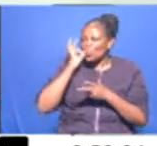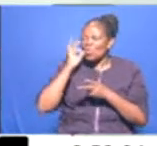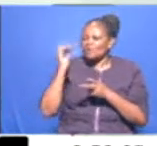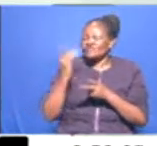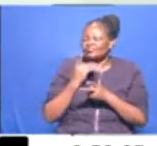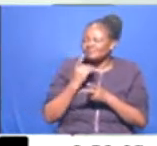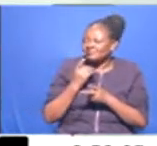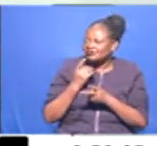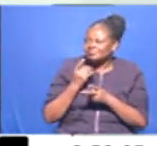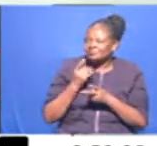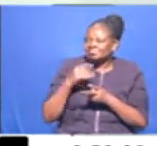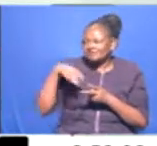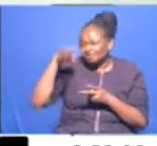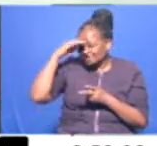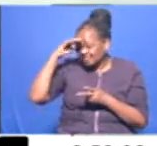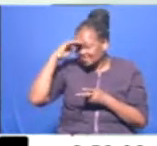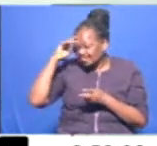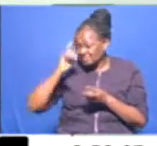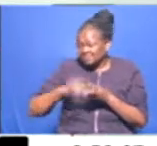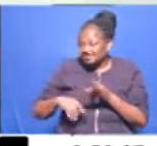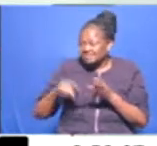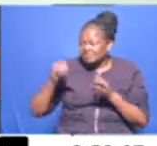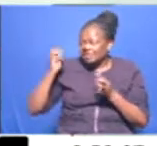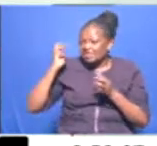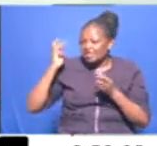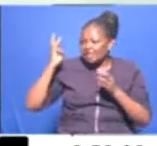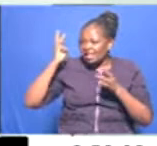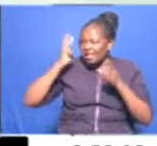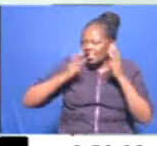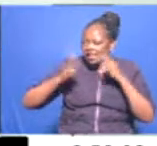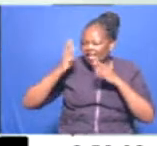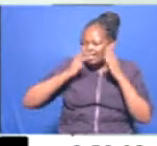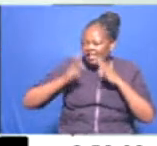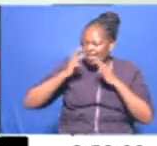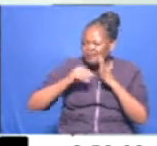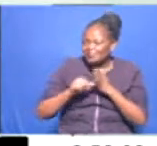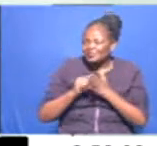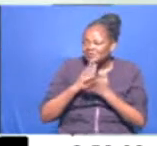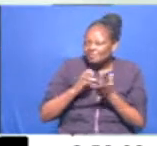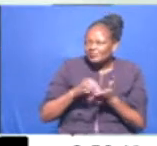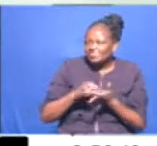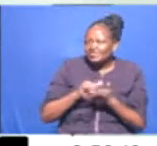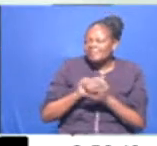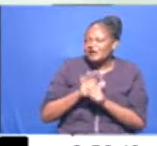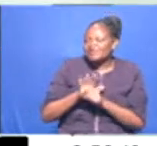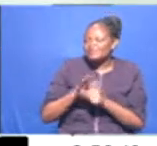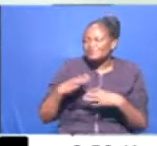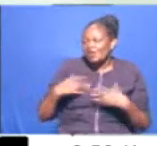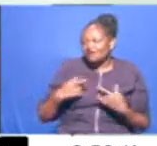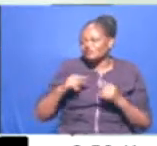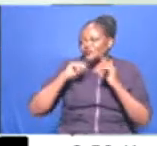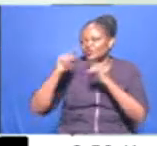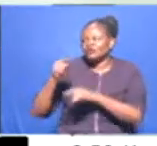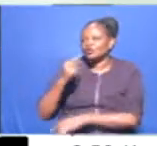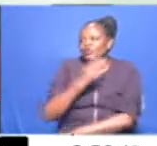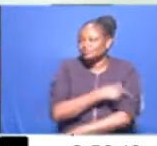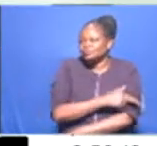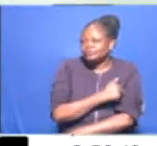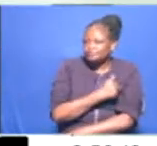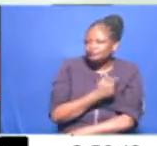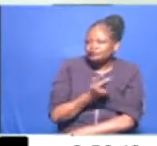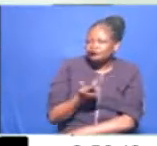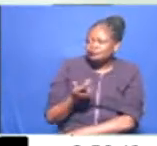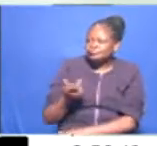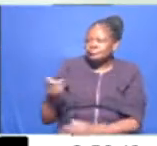alcoholism, and we have anxiety disorders. These are some of the conditions that you'll find majority of the people going to the hospital with.